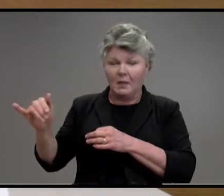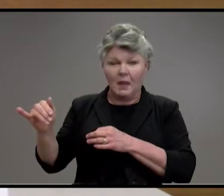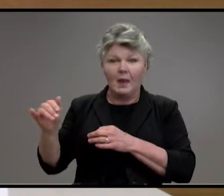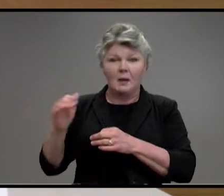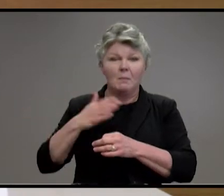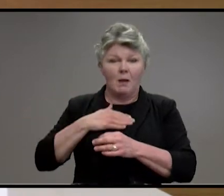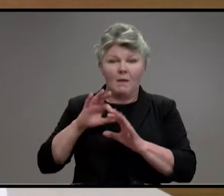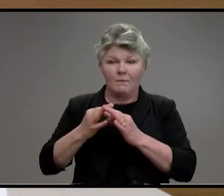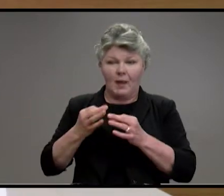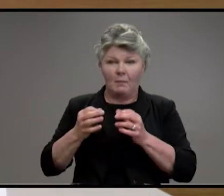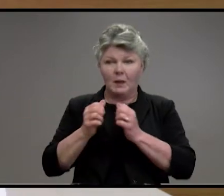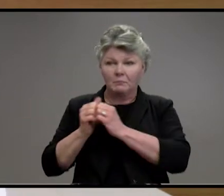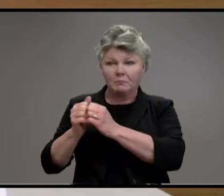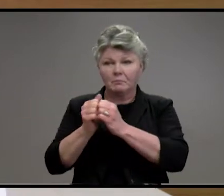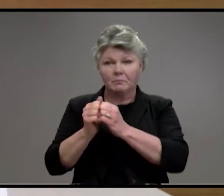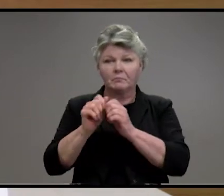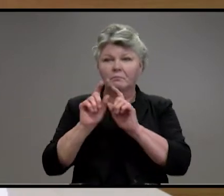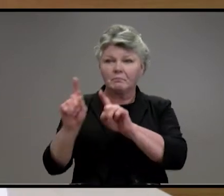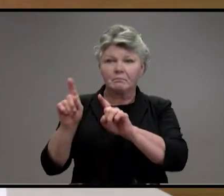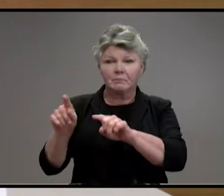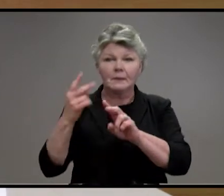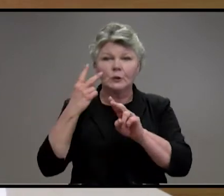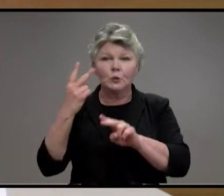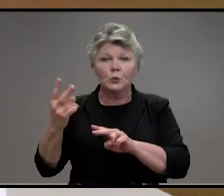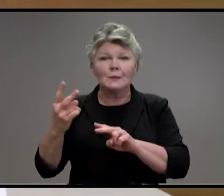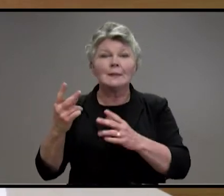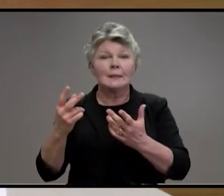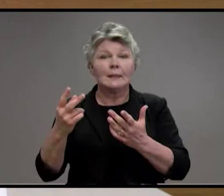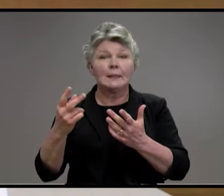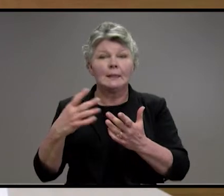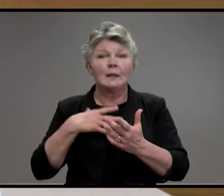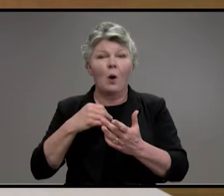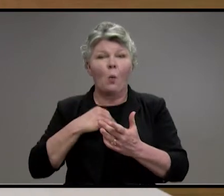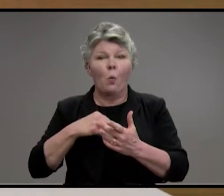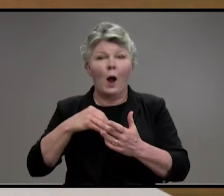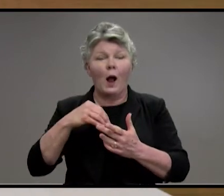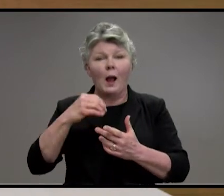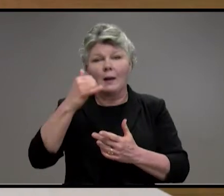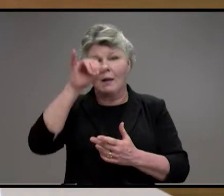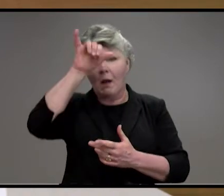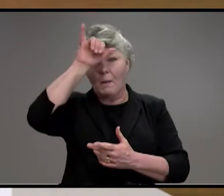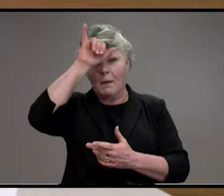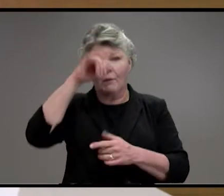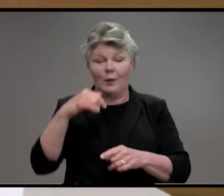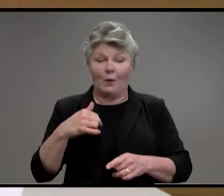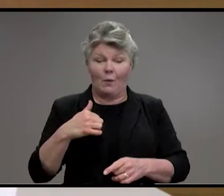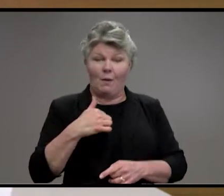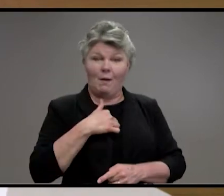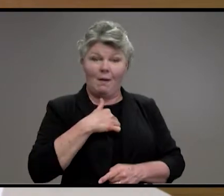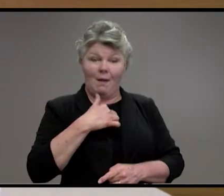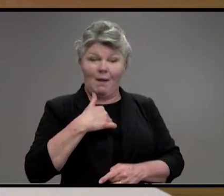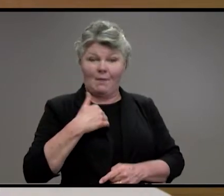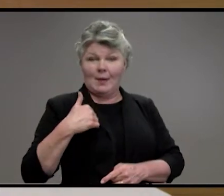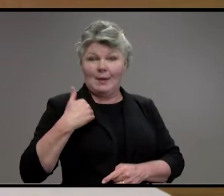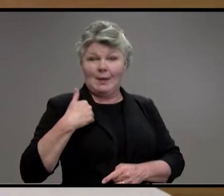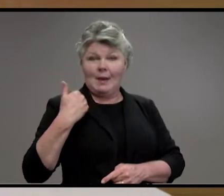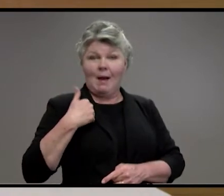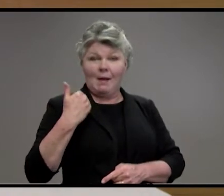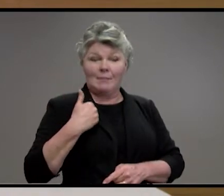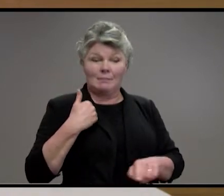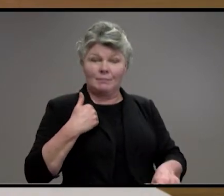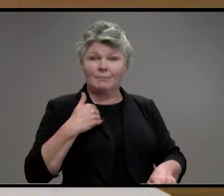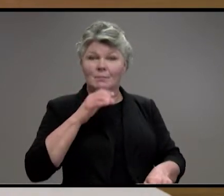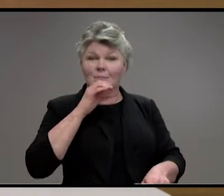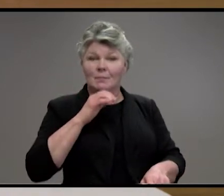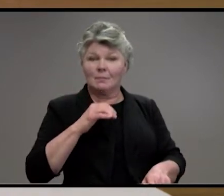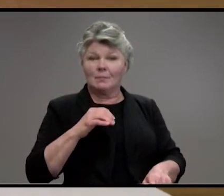highlight of the trip was the promise of seeing a white buffalo. As the father of a toddler, I was pretty excited. I couldn't